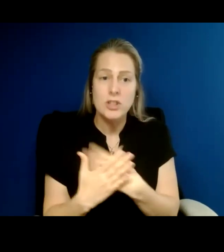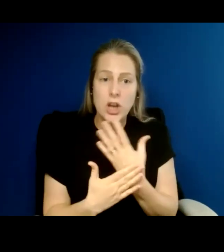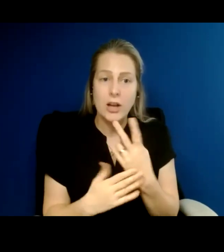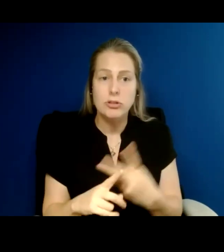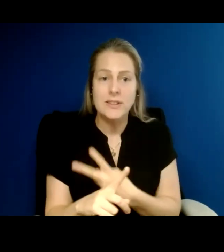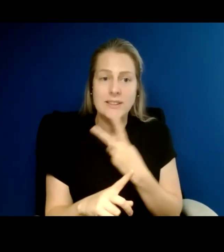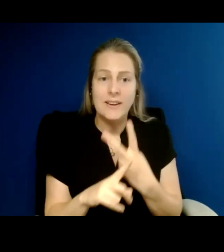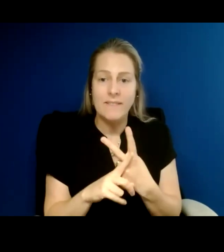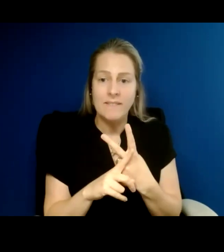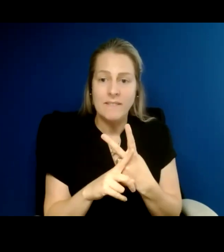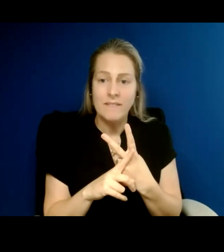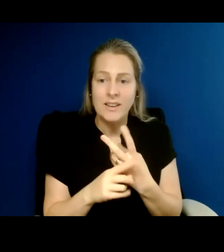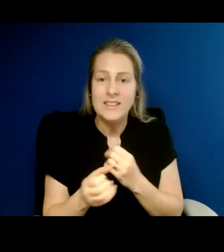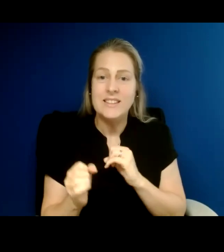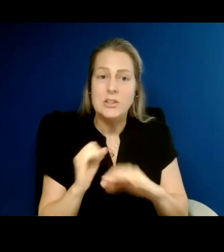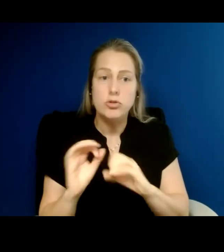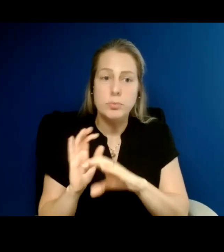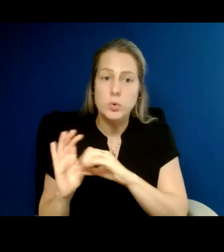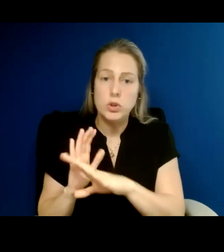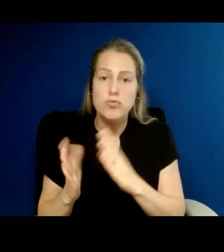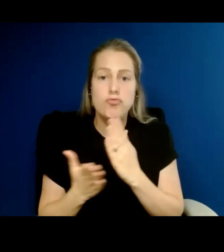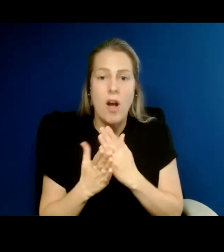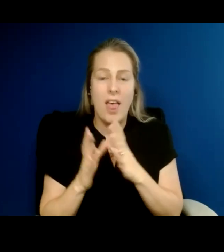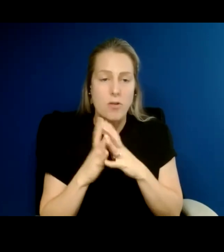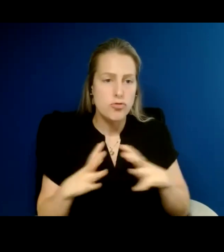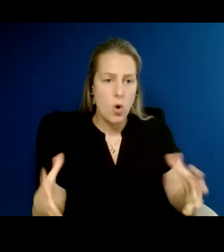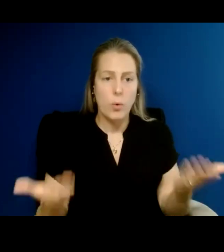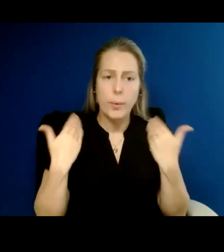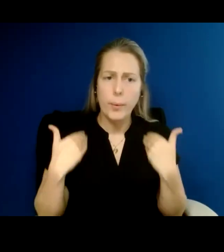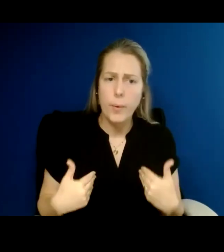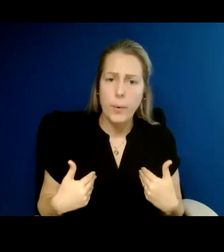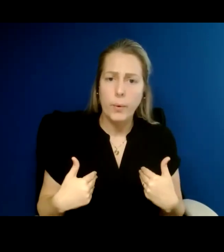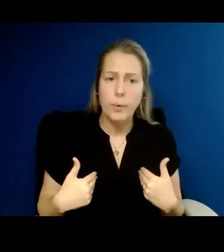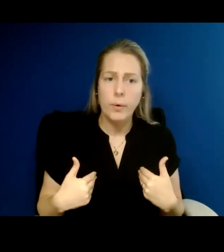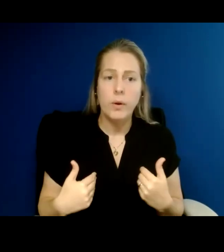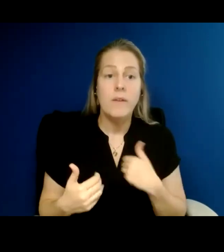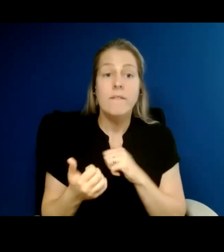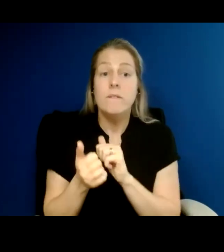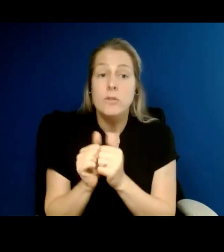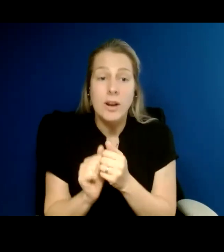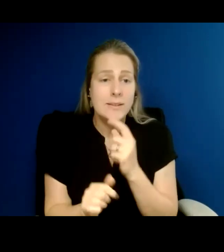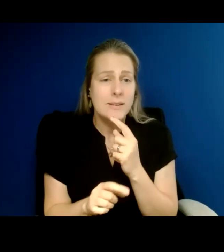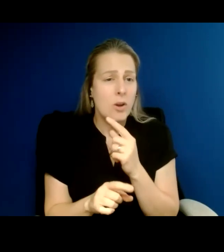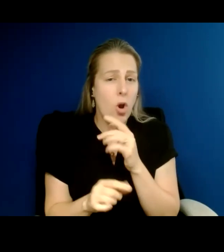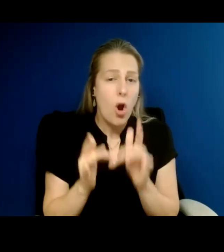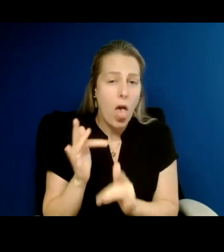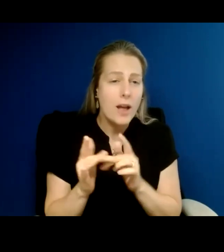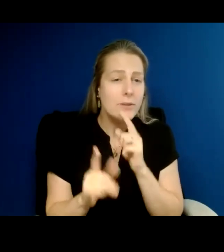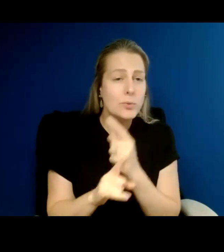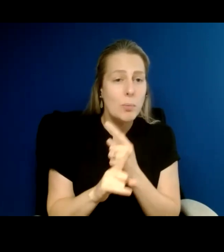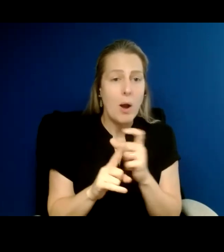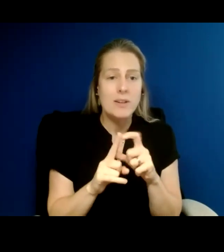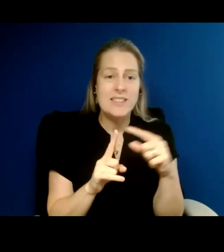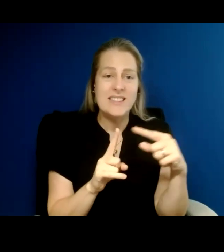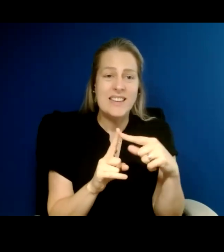Now, my friends online who frame this as degrowth, please, you articulate that view. And I think it's really important